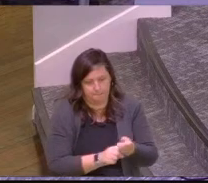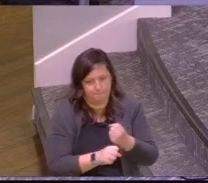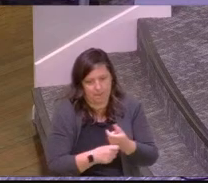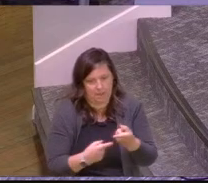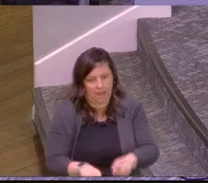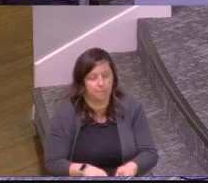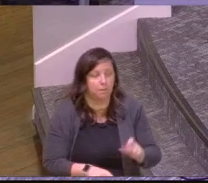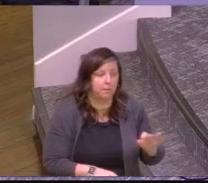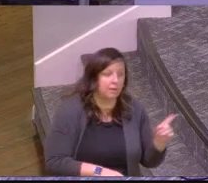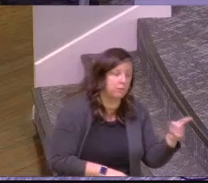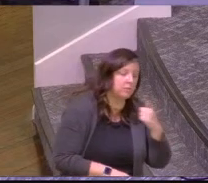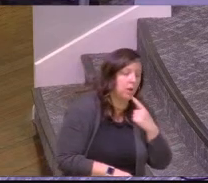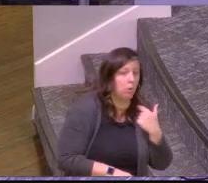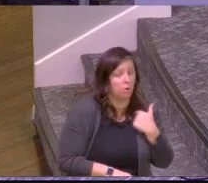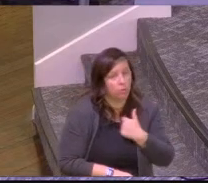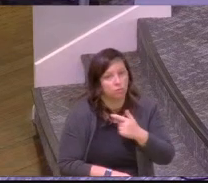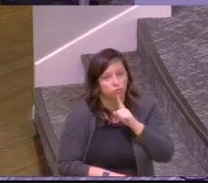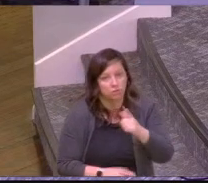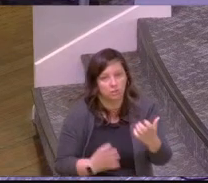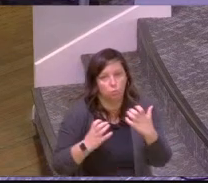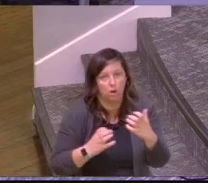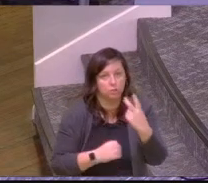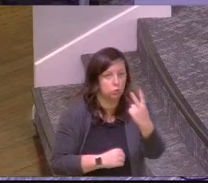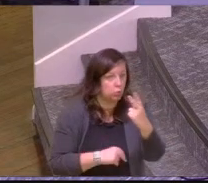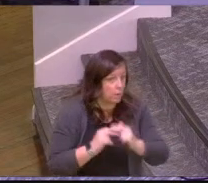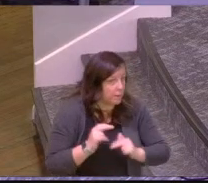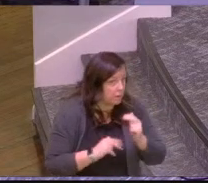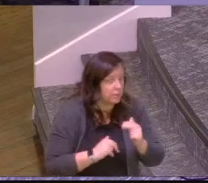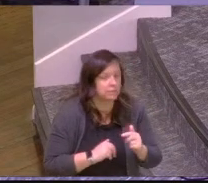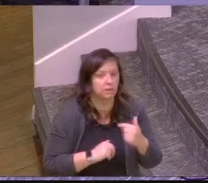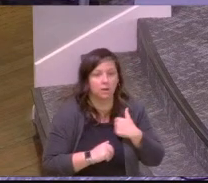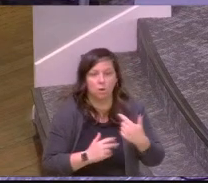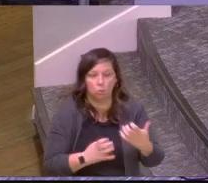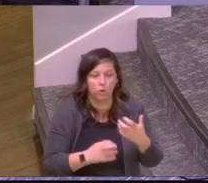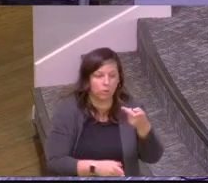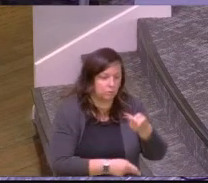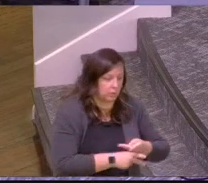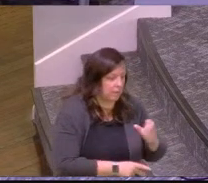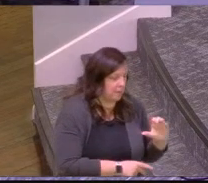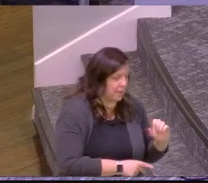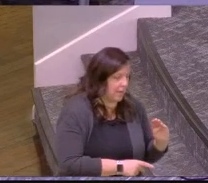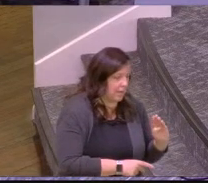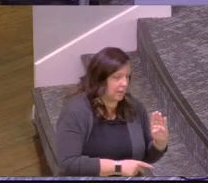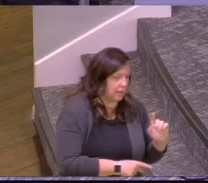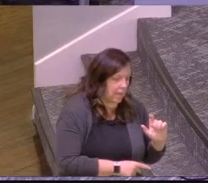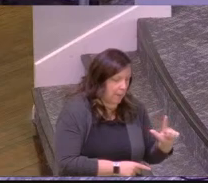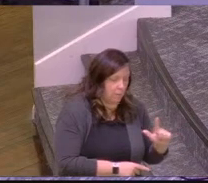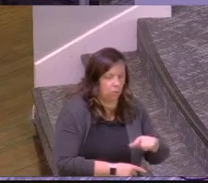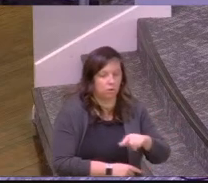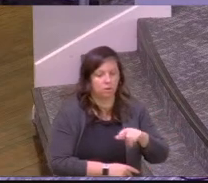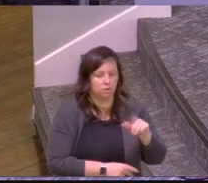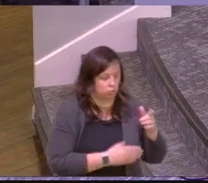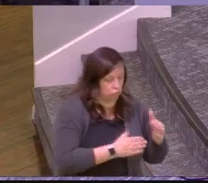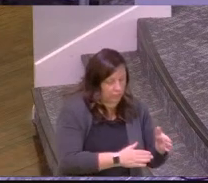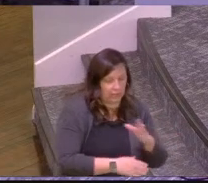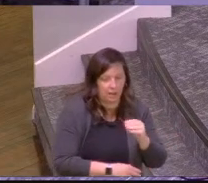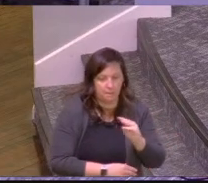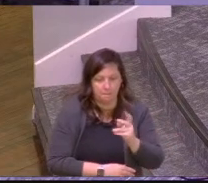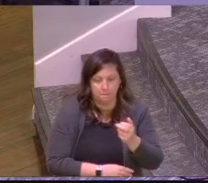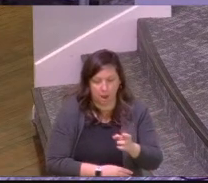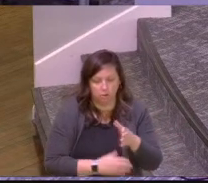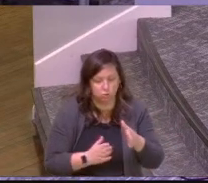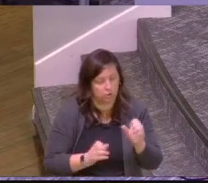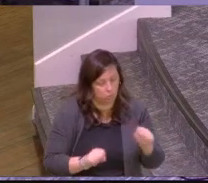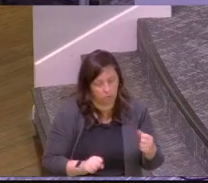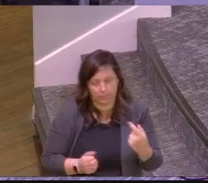two buildings, you know, we want Campbell Street and Minor Street, then I can go back and work with our team to see